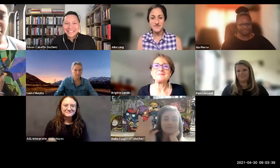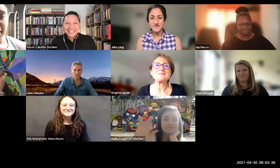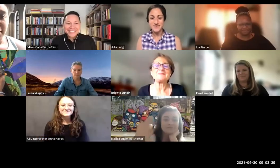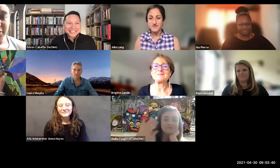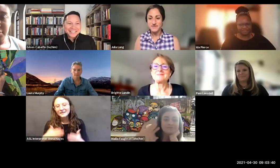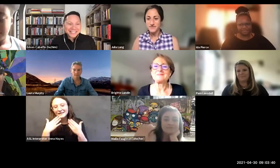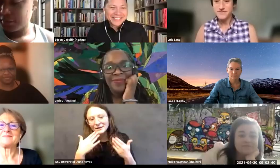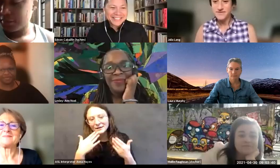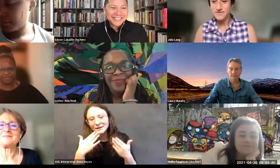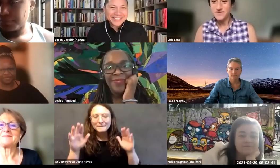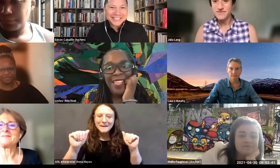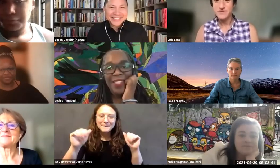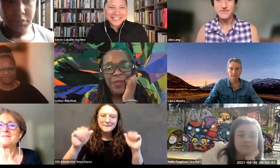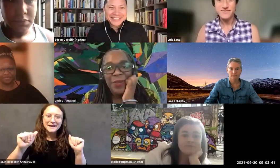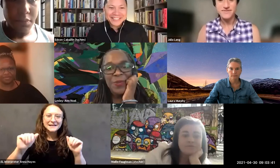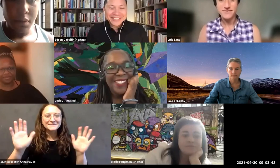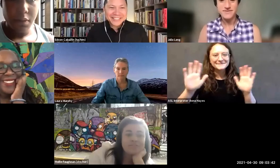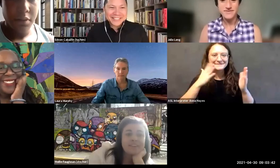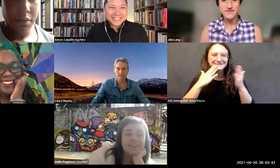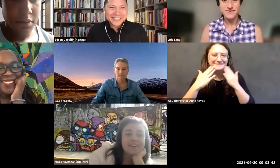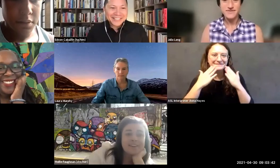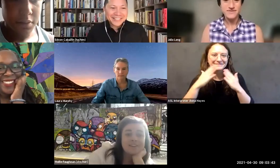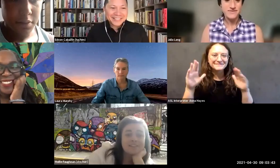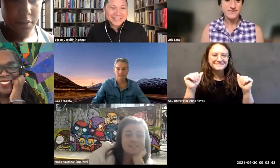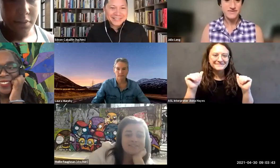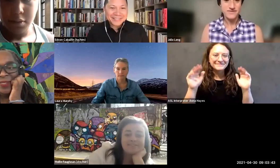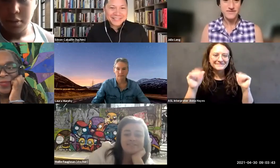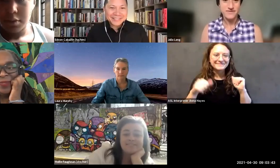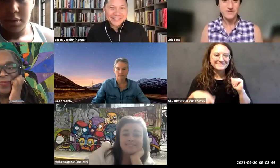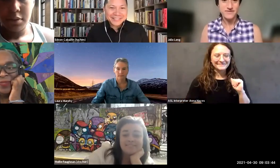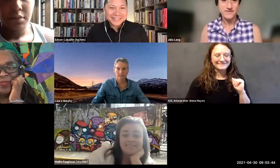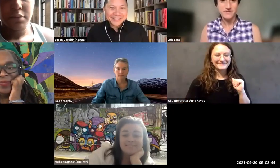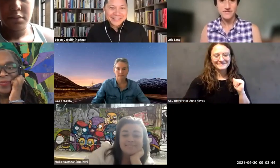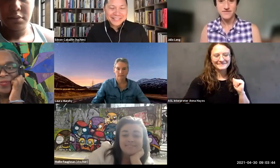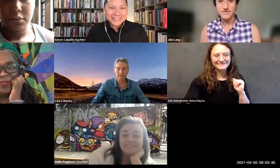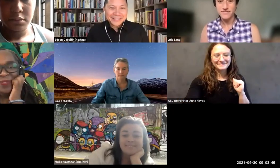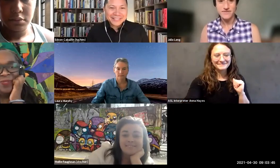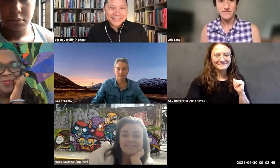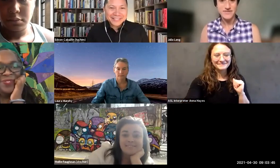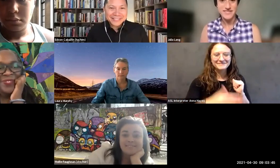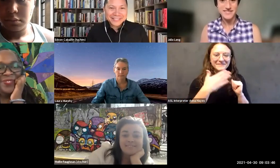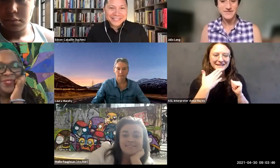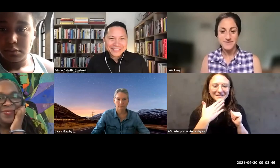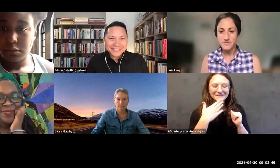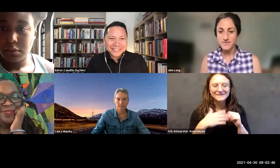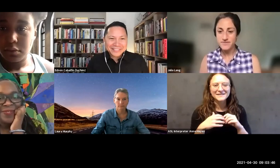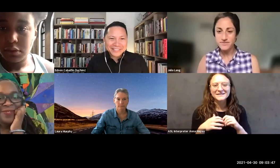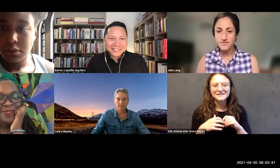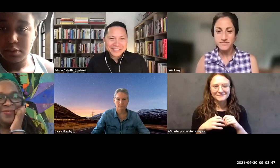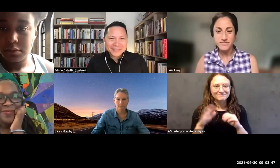Thank you. Thank you. Thank you. Thank you. Thank you.